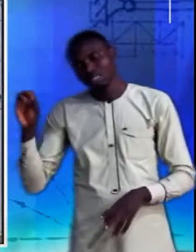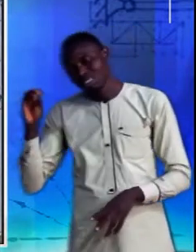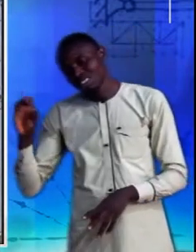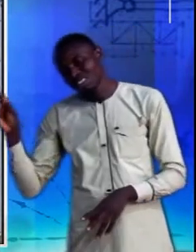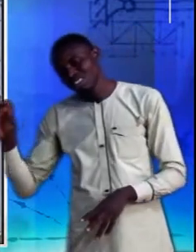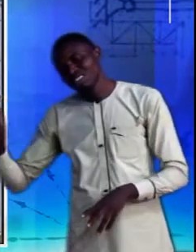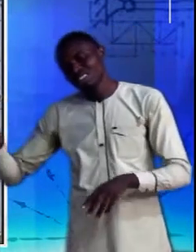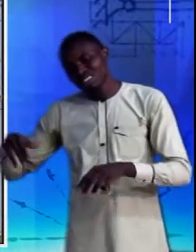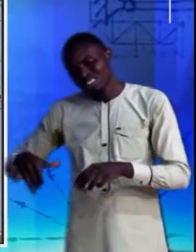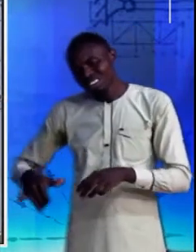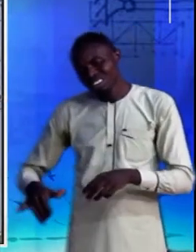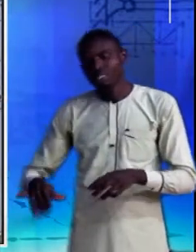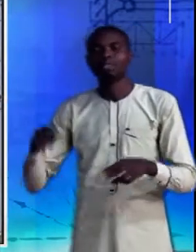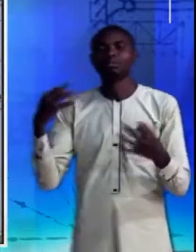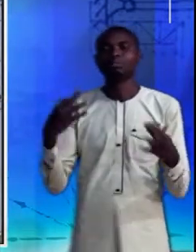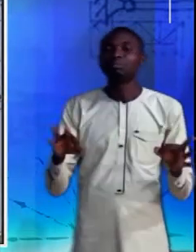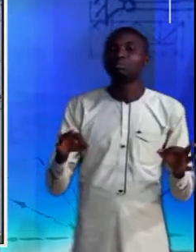spending